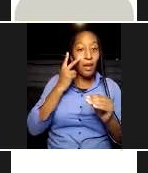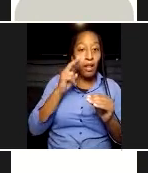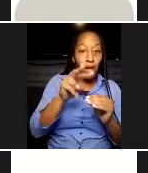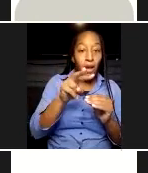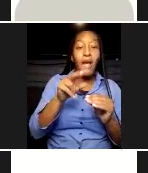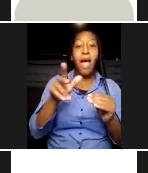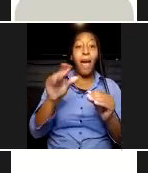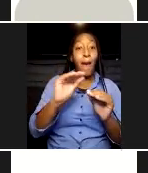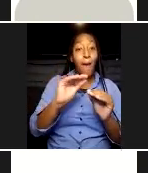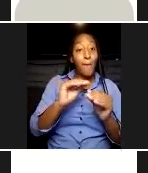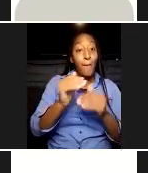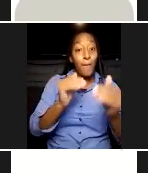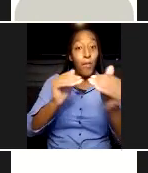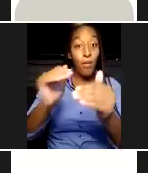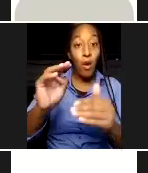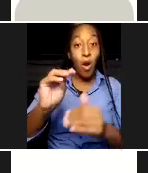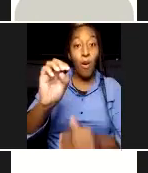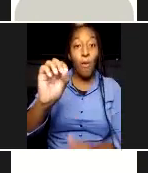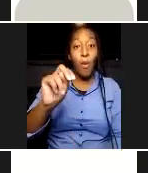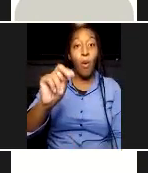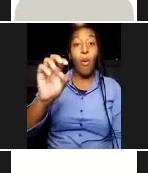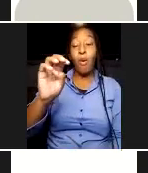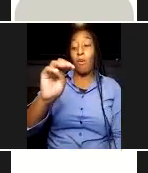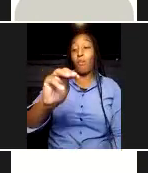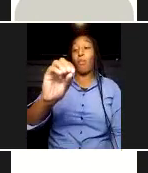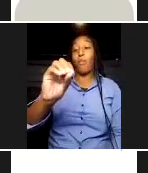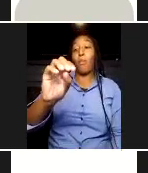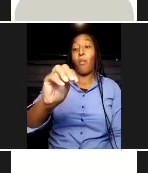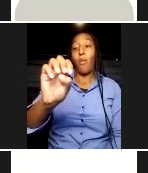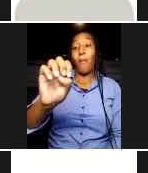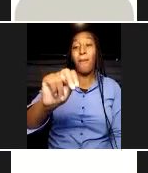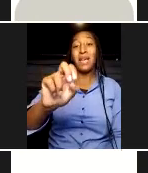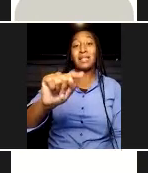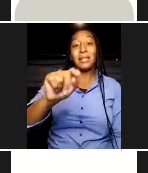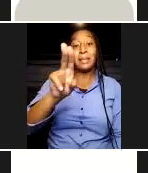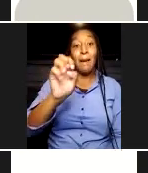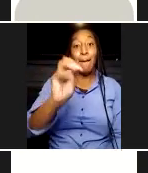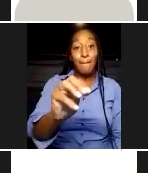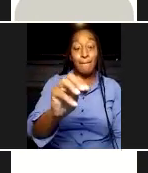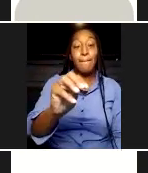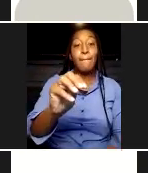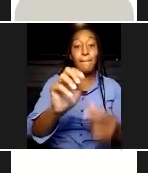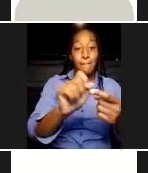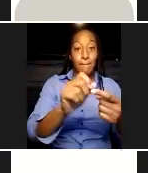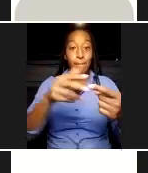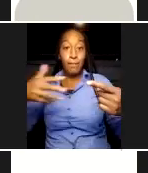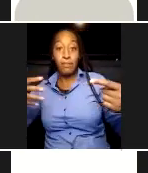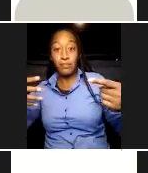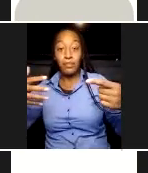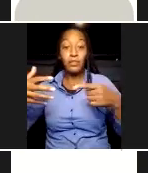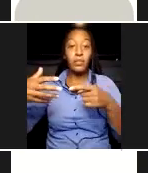And we'll see, what are they? We'll learn how to calculate them. And then we'll look at the law of conservation of